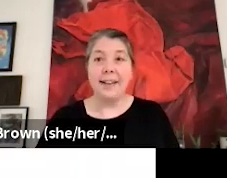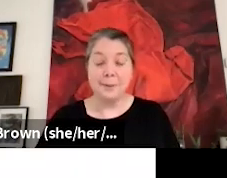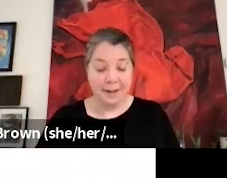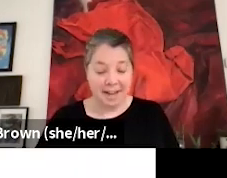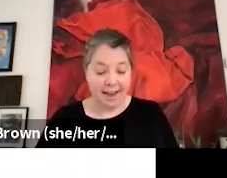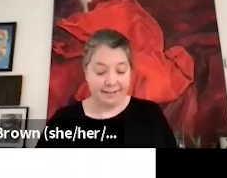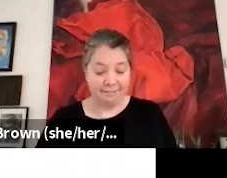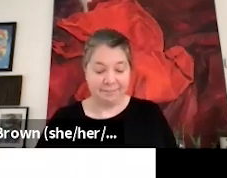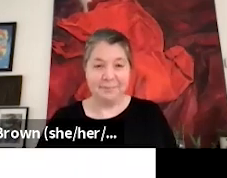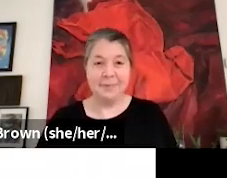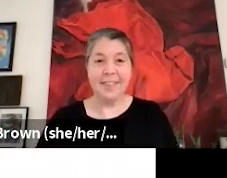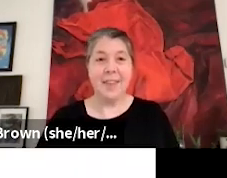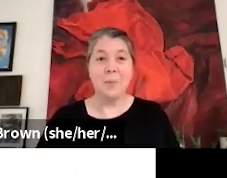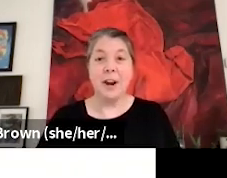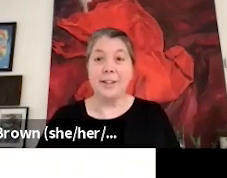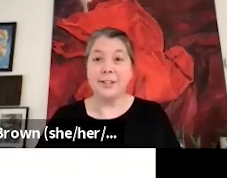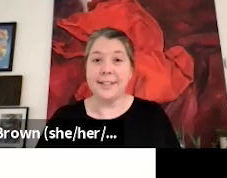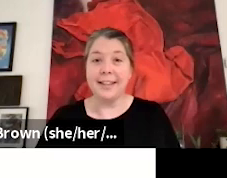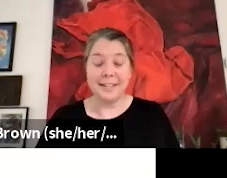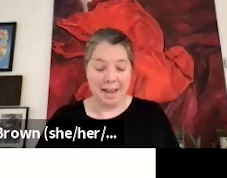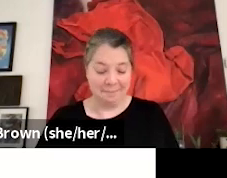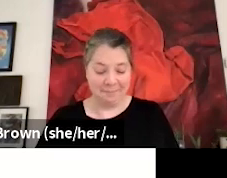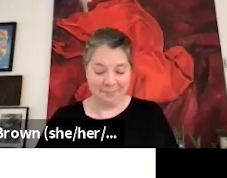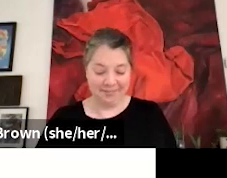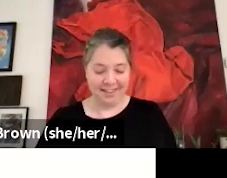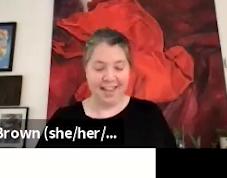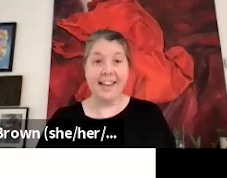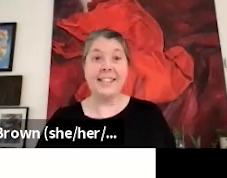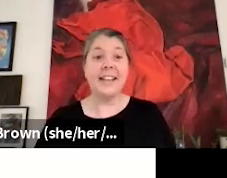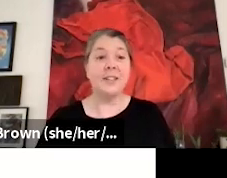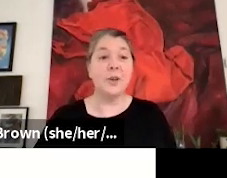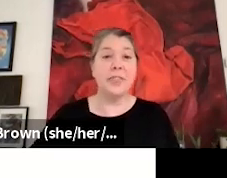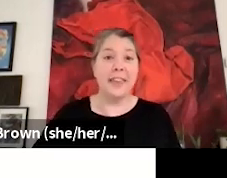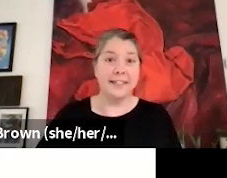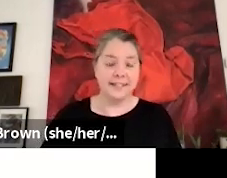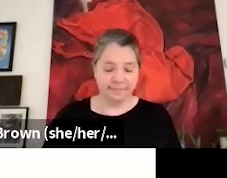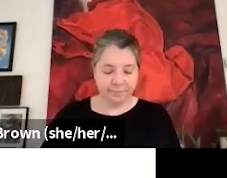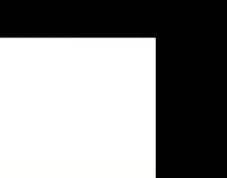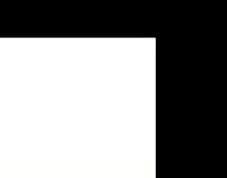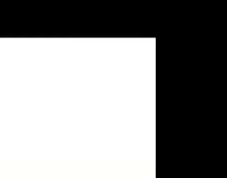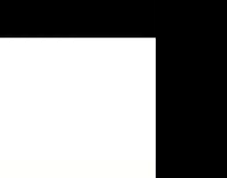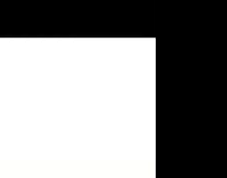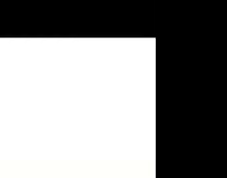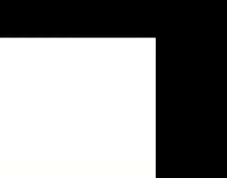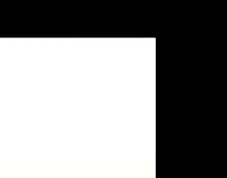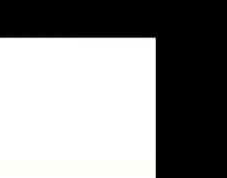I asked my dad what I should say today, and he said two things.